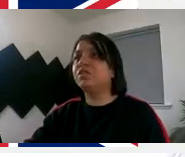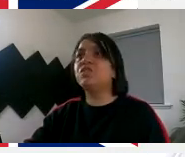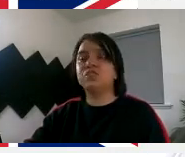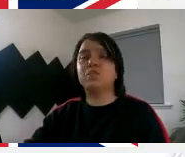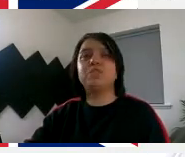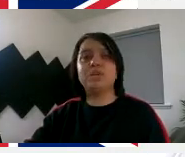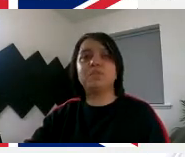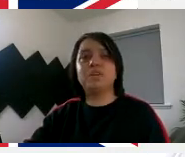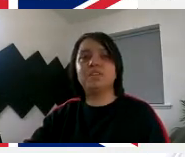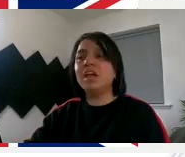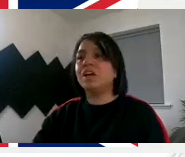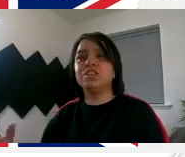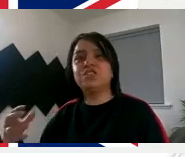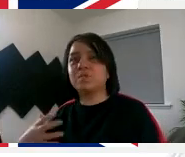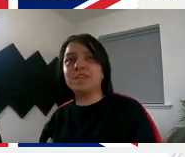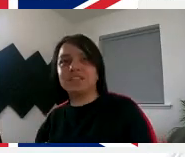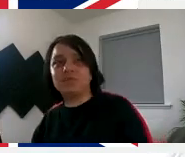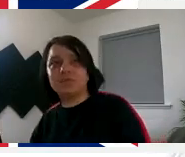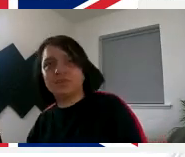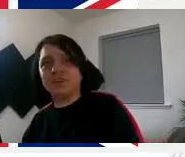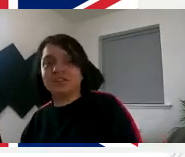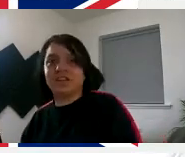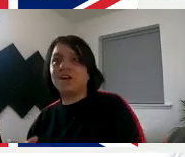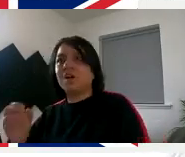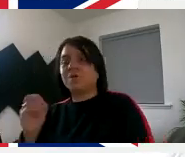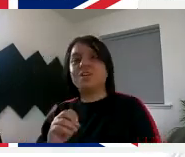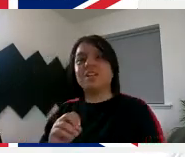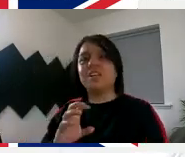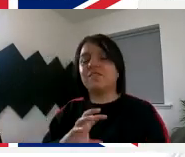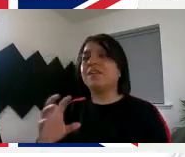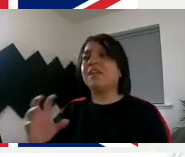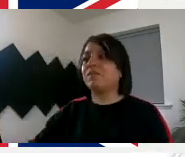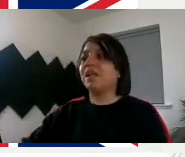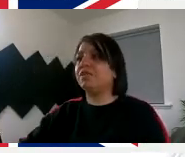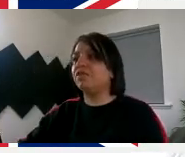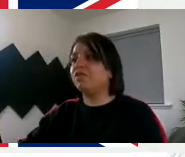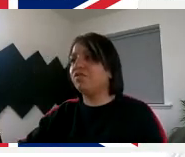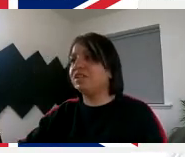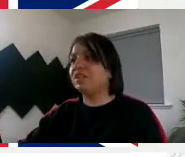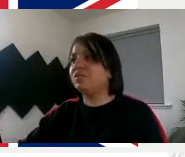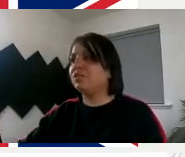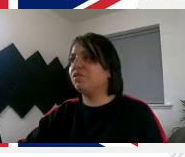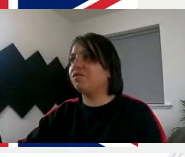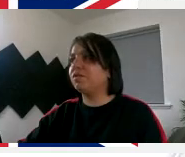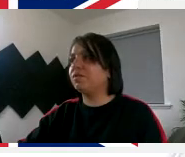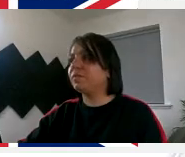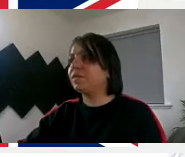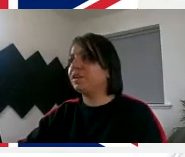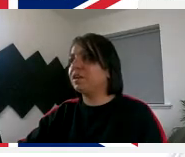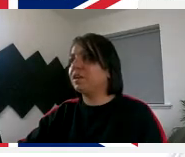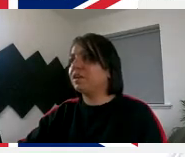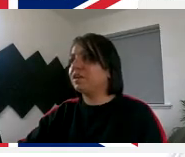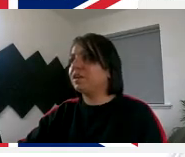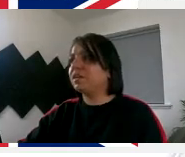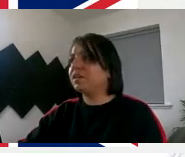do use some US words because it's just mixed in with those guys now. But like I said, you have to be careful with how you write it, which I'll go through.